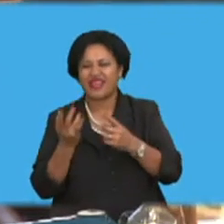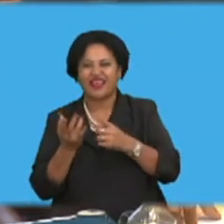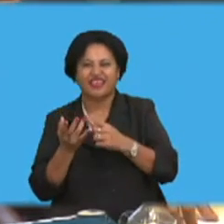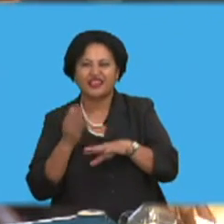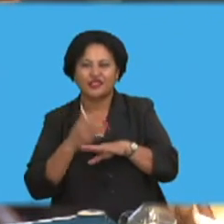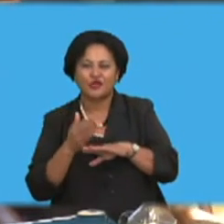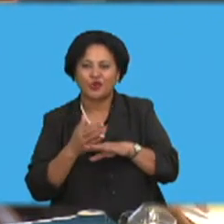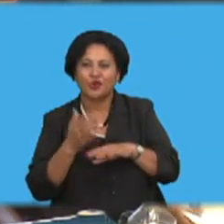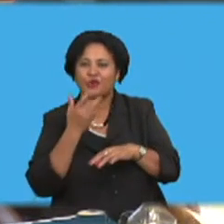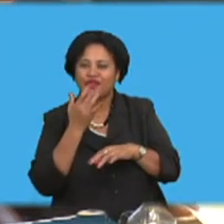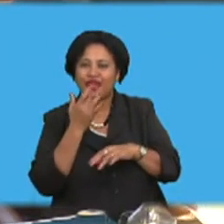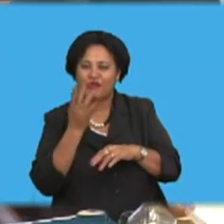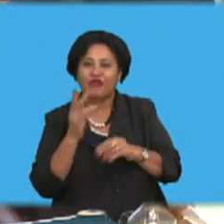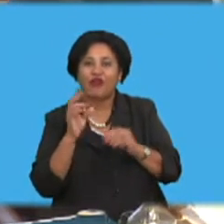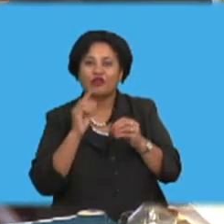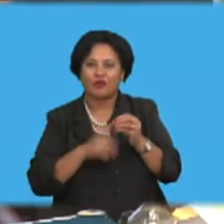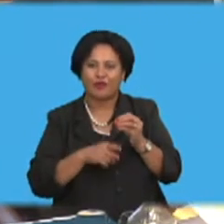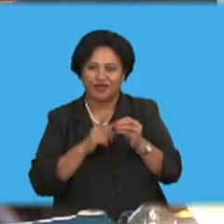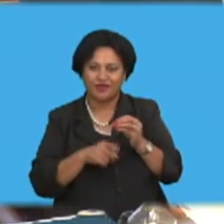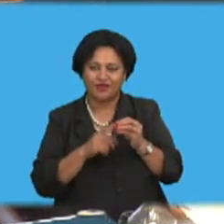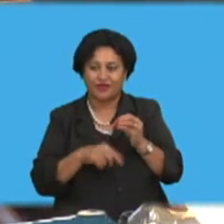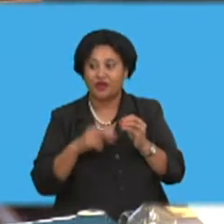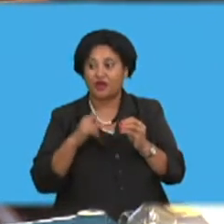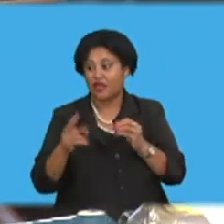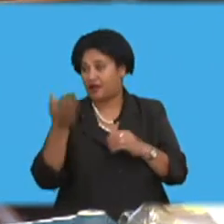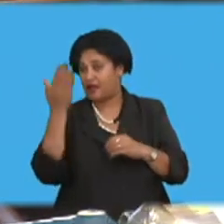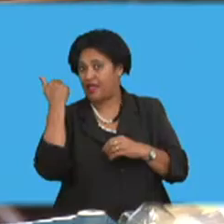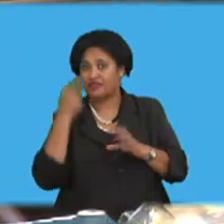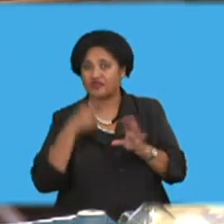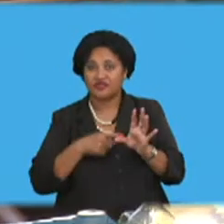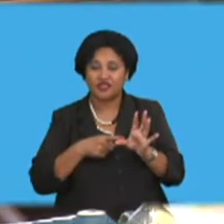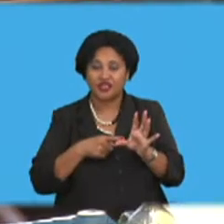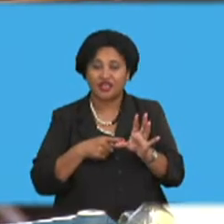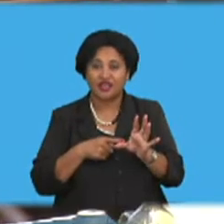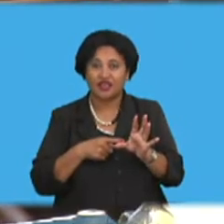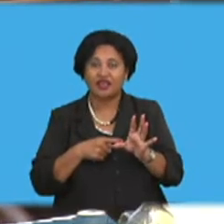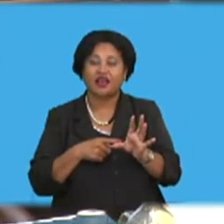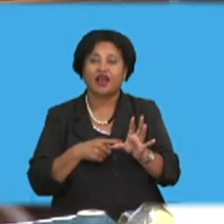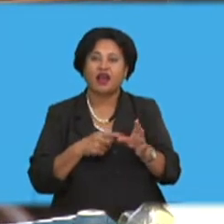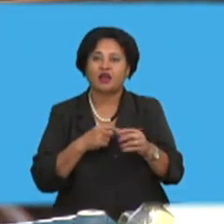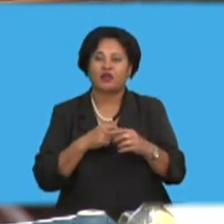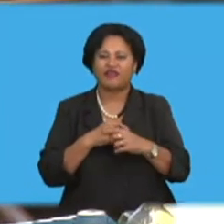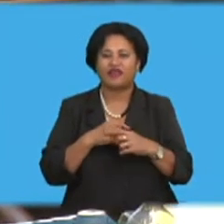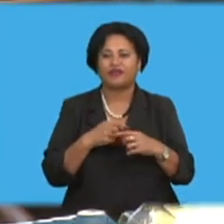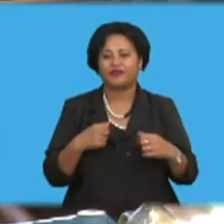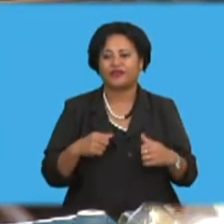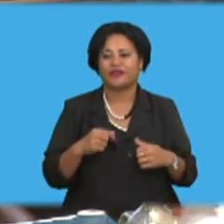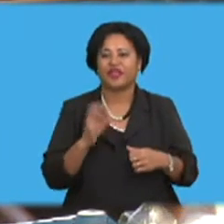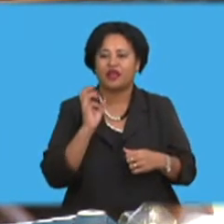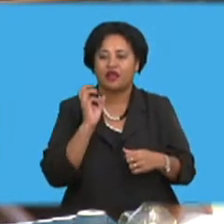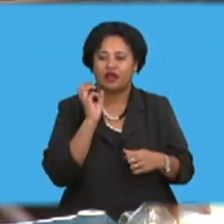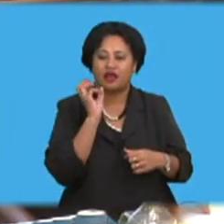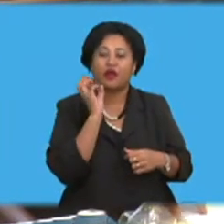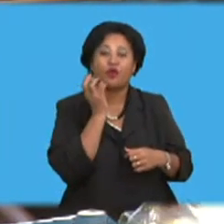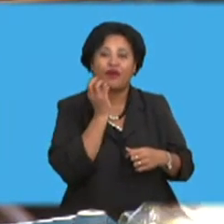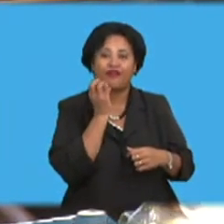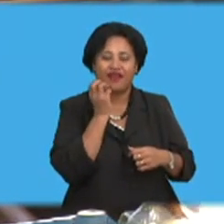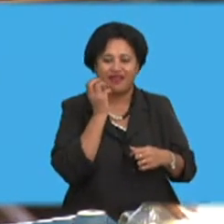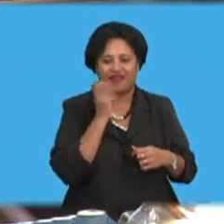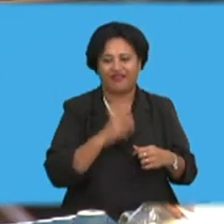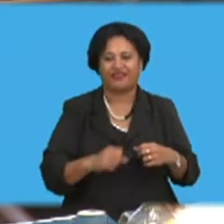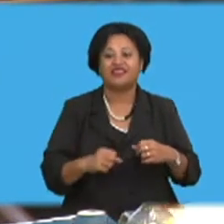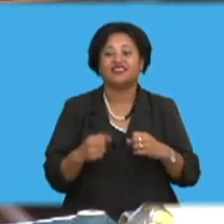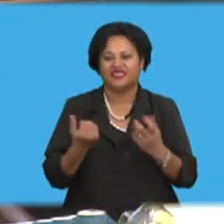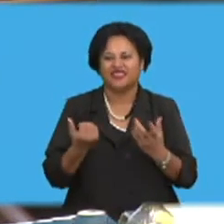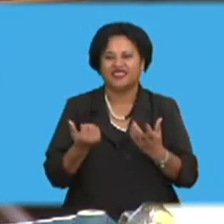lately, last year, Madam Speaker, I also launched a guava variety called or named the